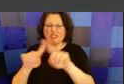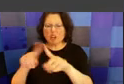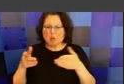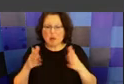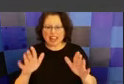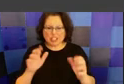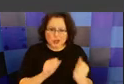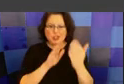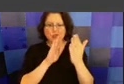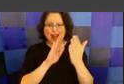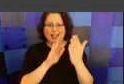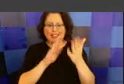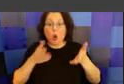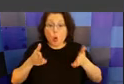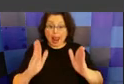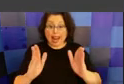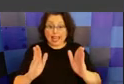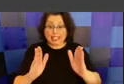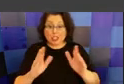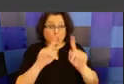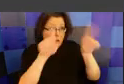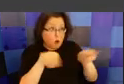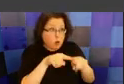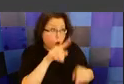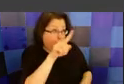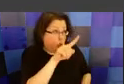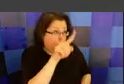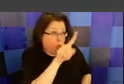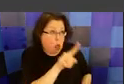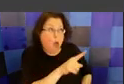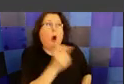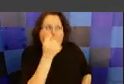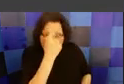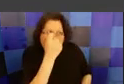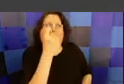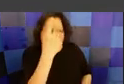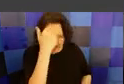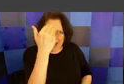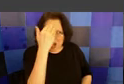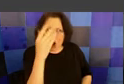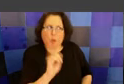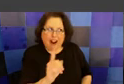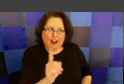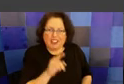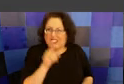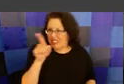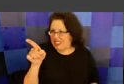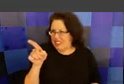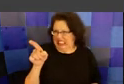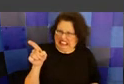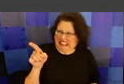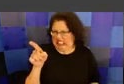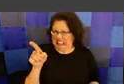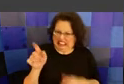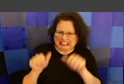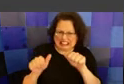address on-site wayfinding from our stations, because it's definitely something we hear about a lot and something we know needs some improvement.